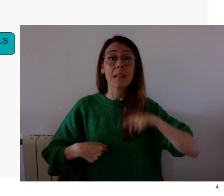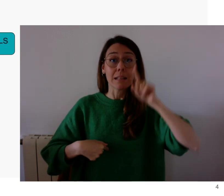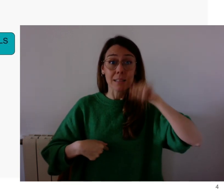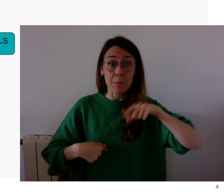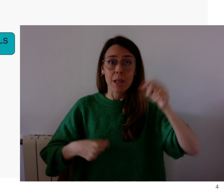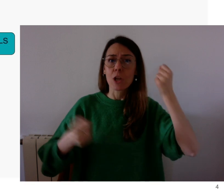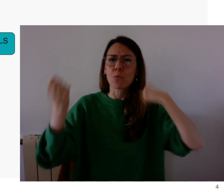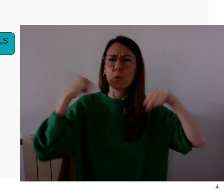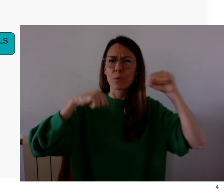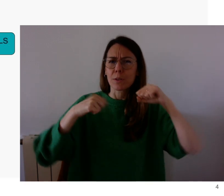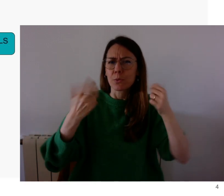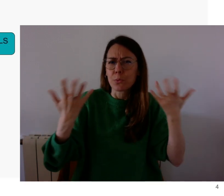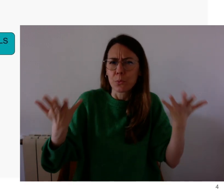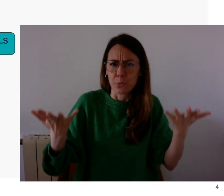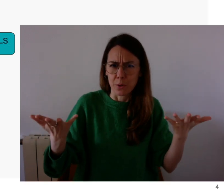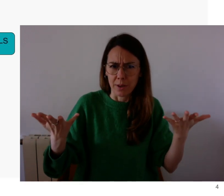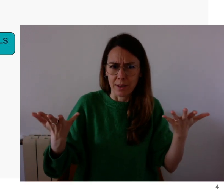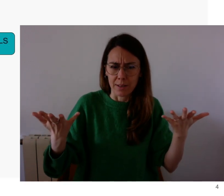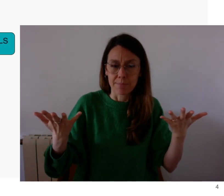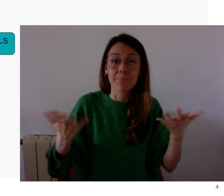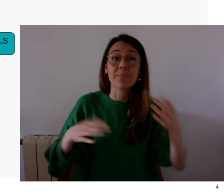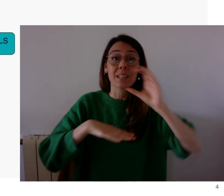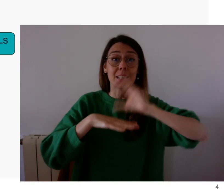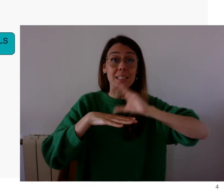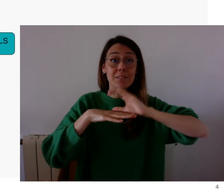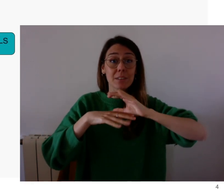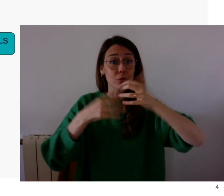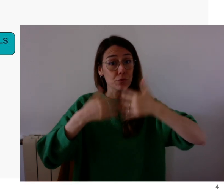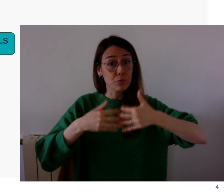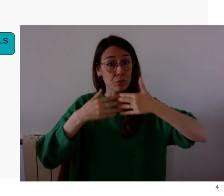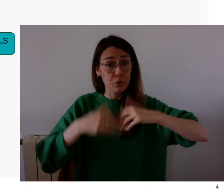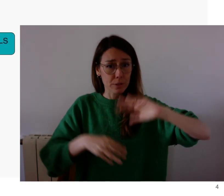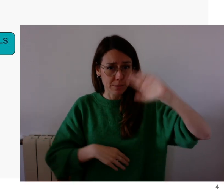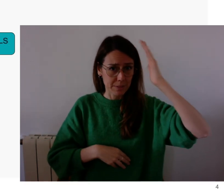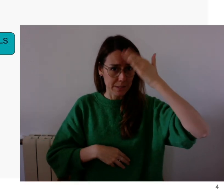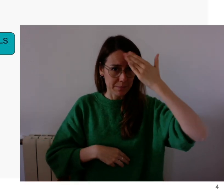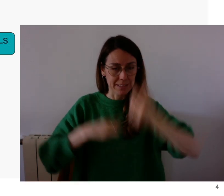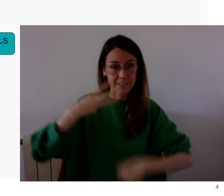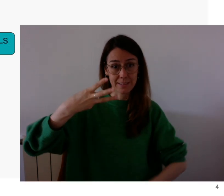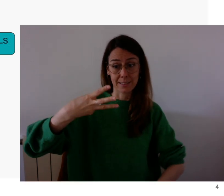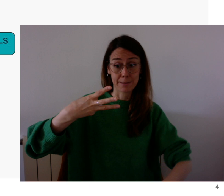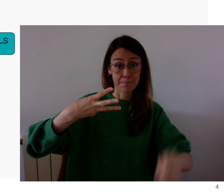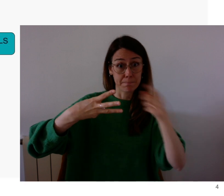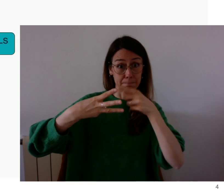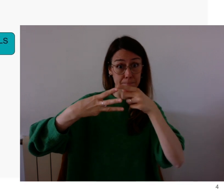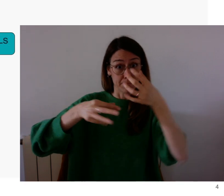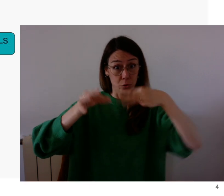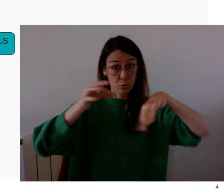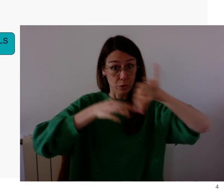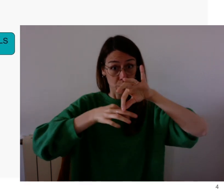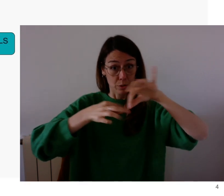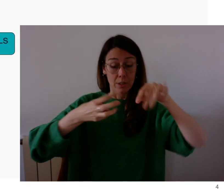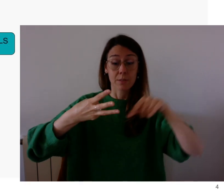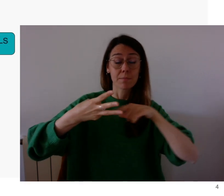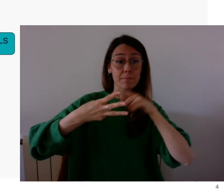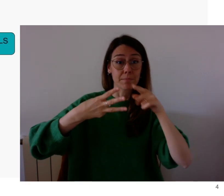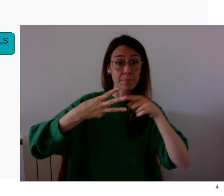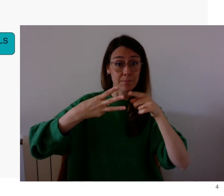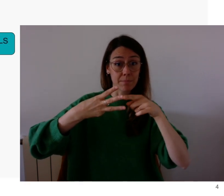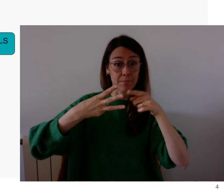used. And classifiers can have three main functions: to substitute,